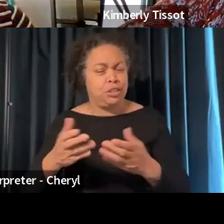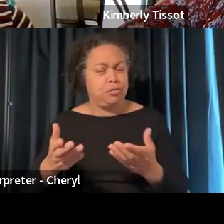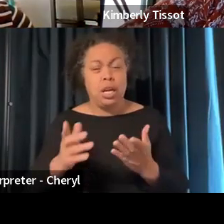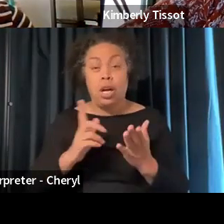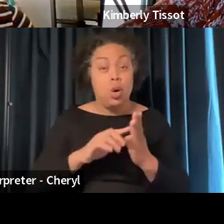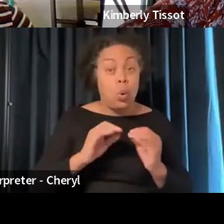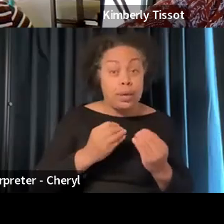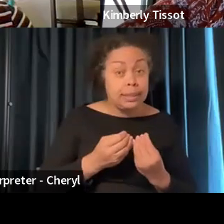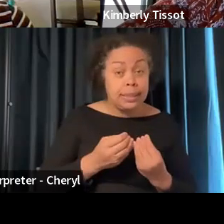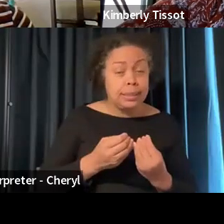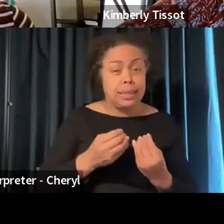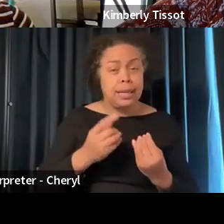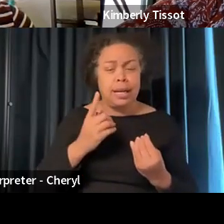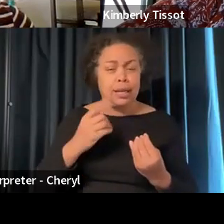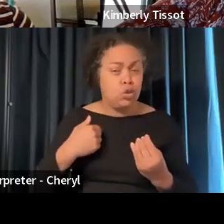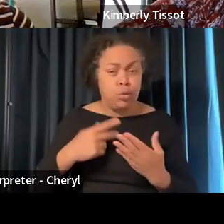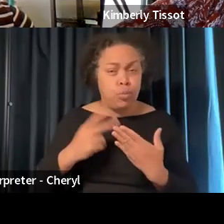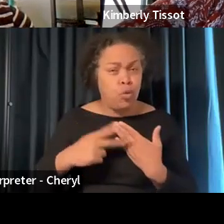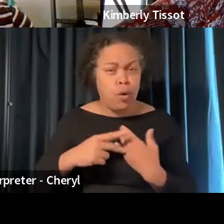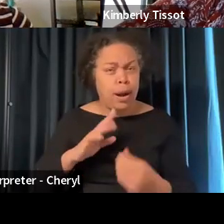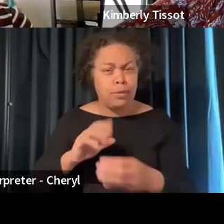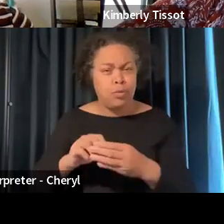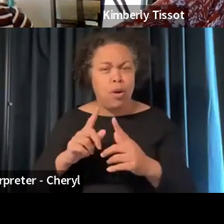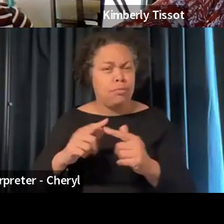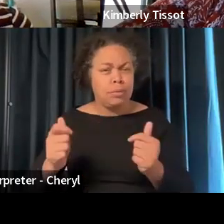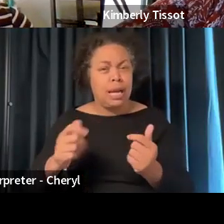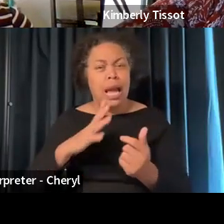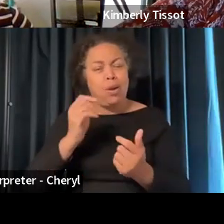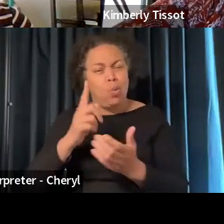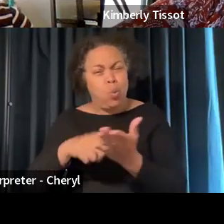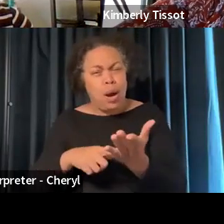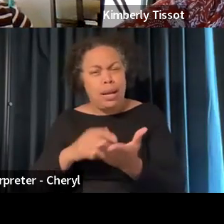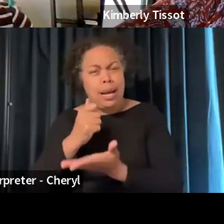like the youth programs that you're engaged in, and what keeps you